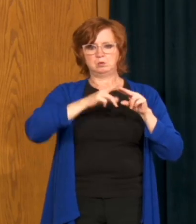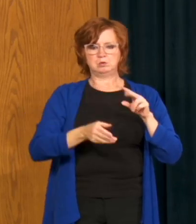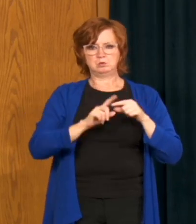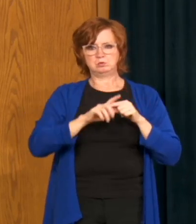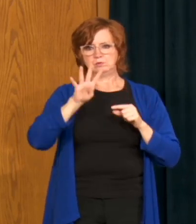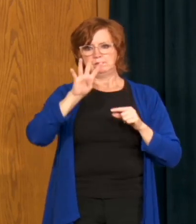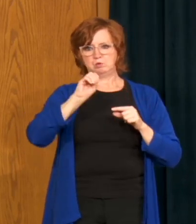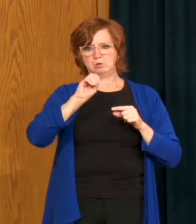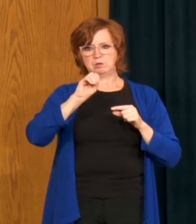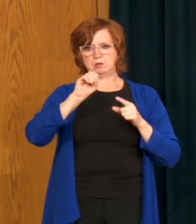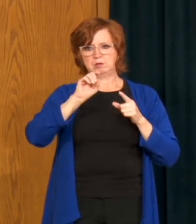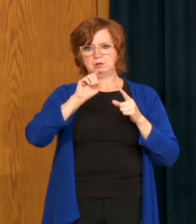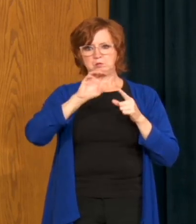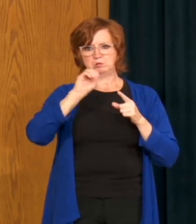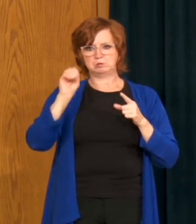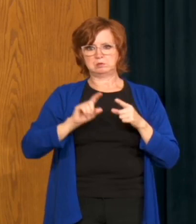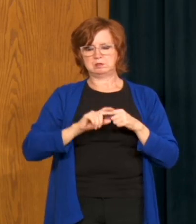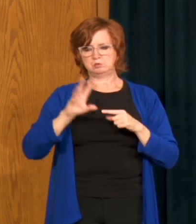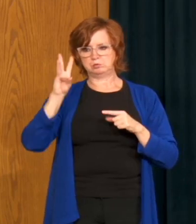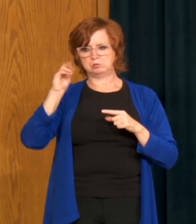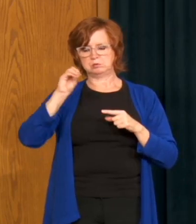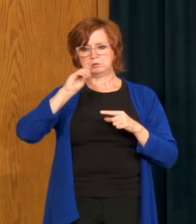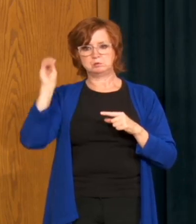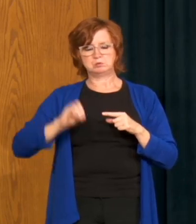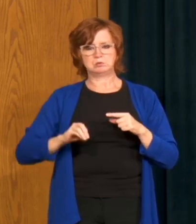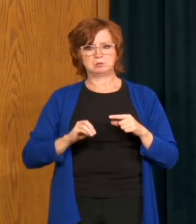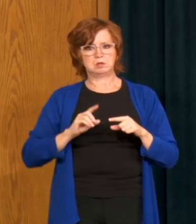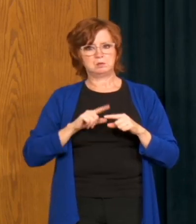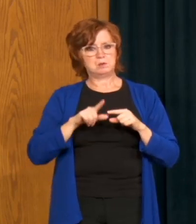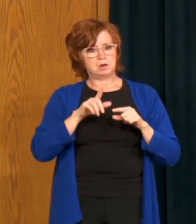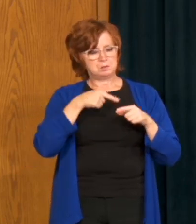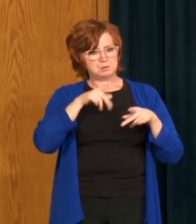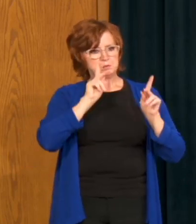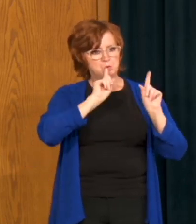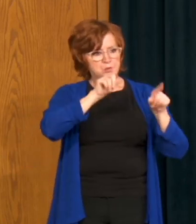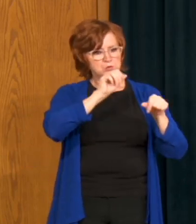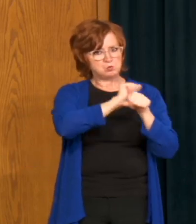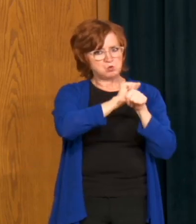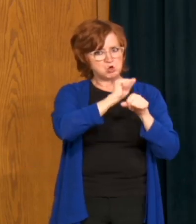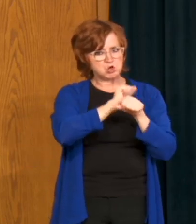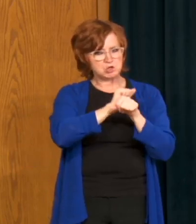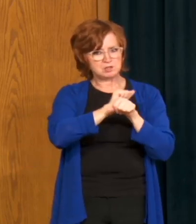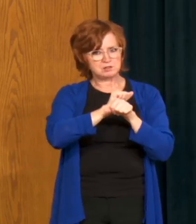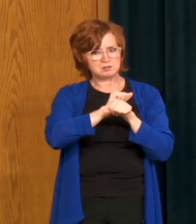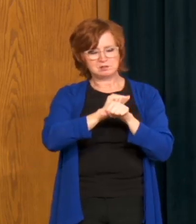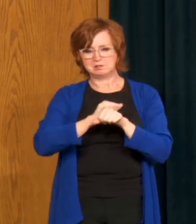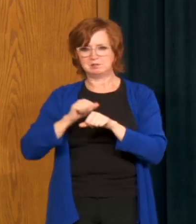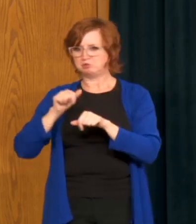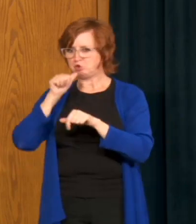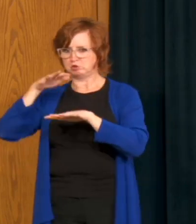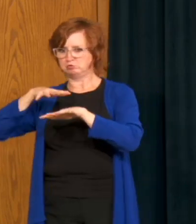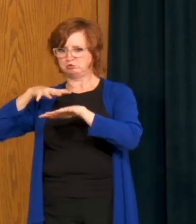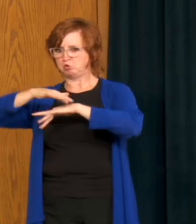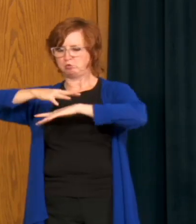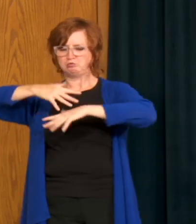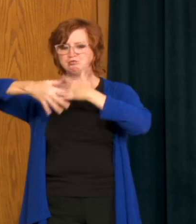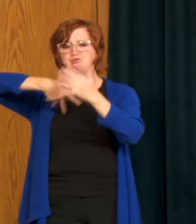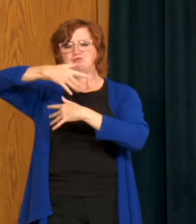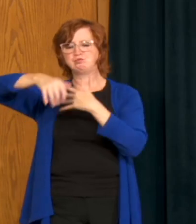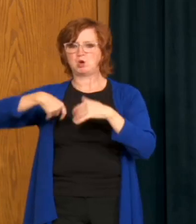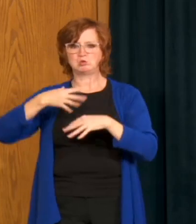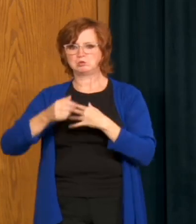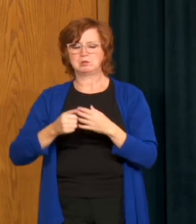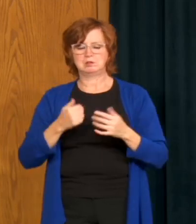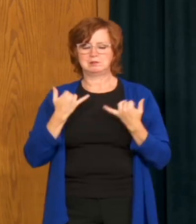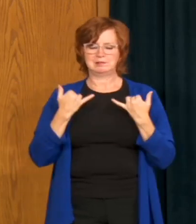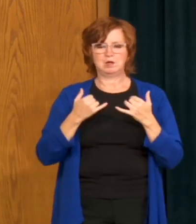working. And even there, they were not socializing. They were maintaining the physical distancing. Now that we're out and about, our social mixing is